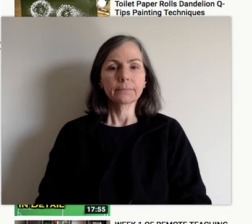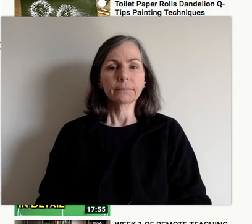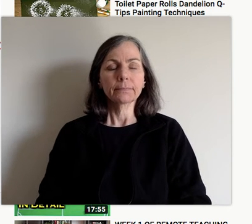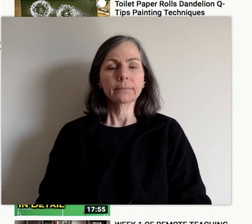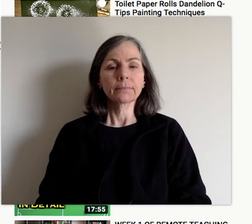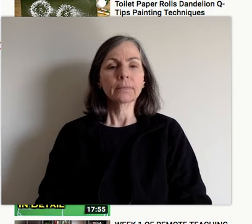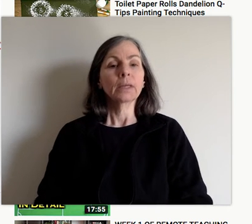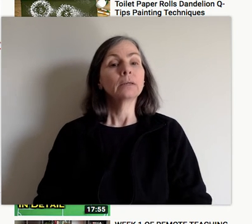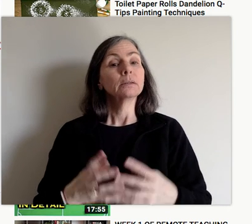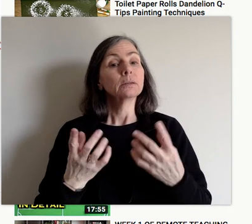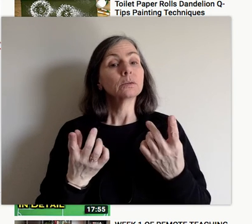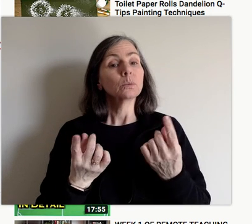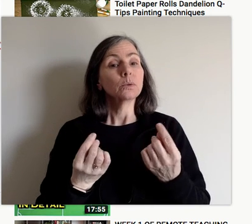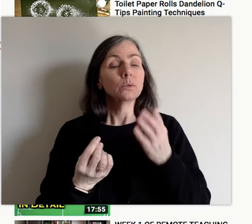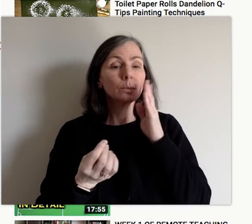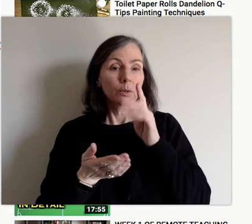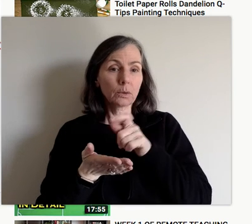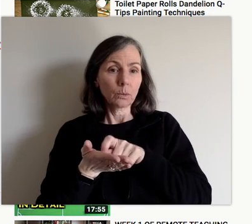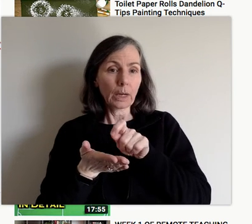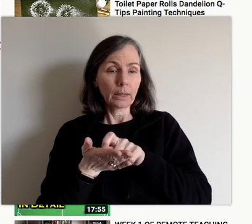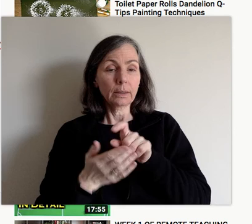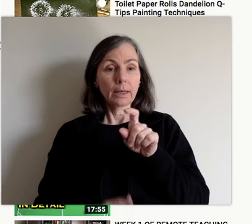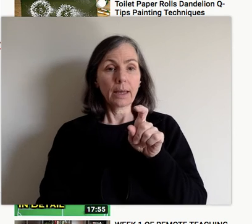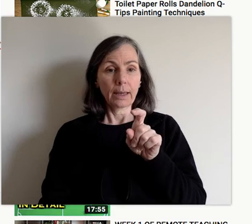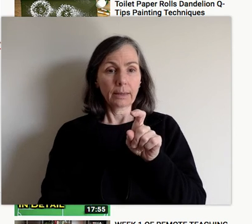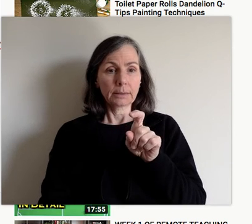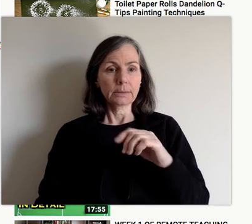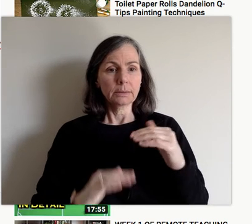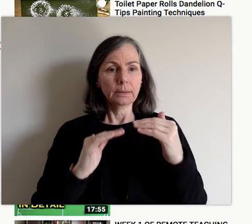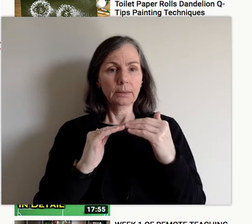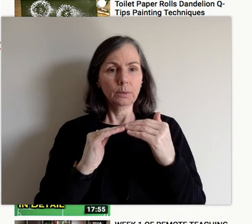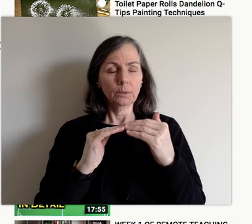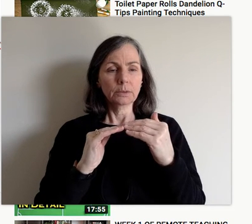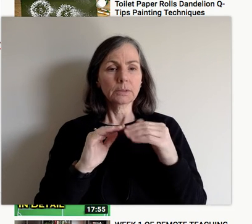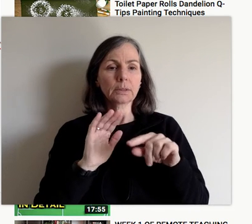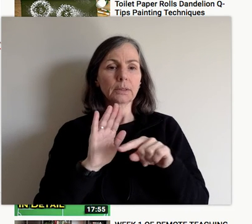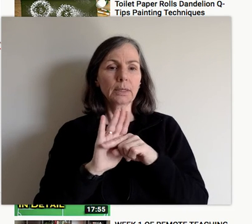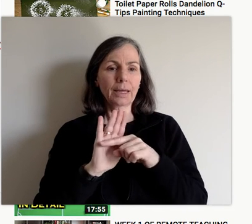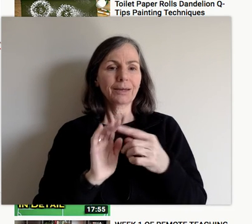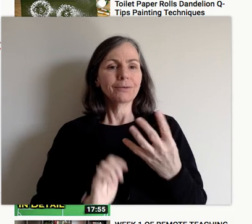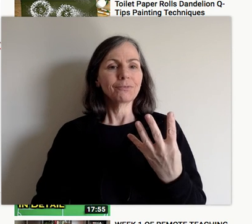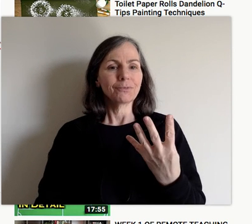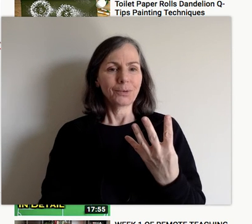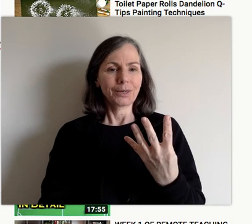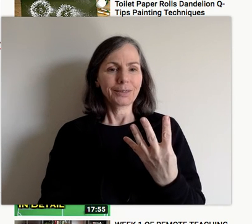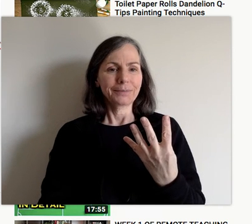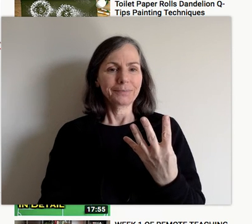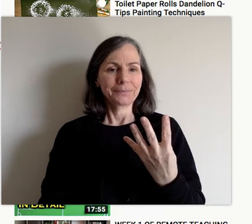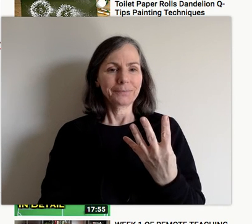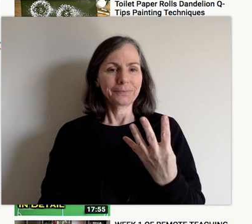So we would write x equals -4.